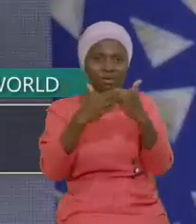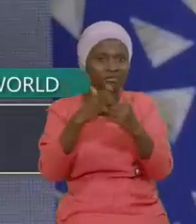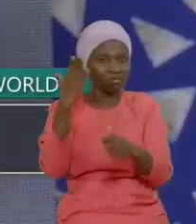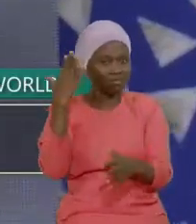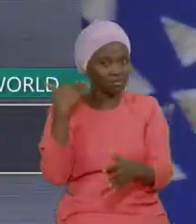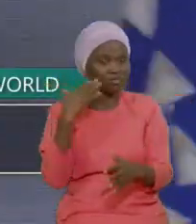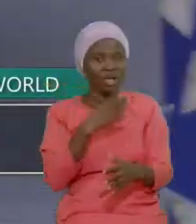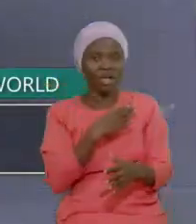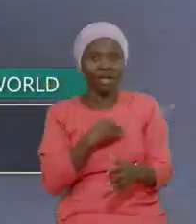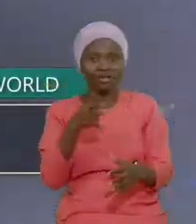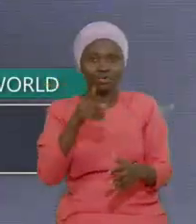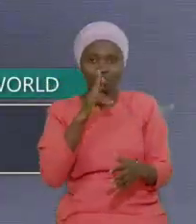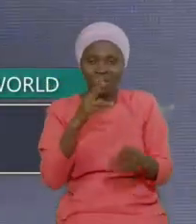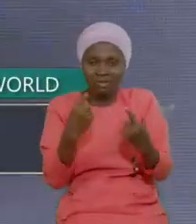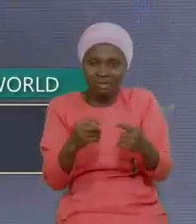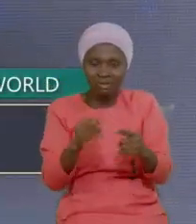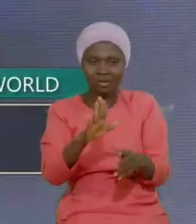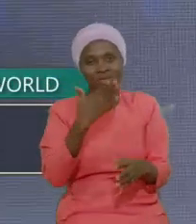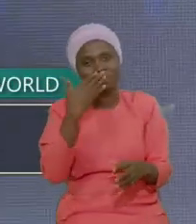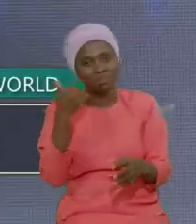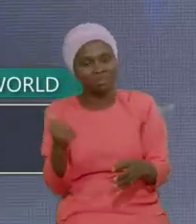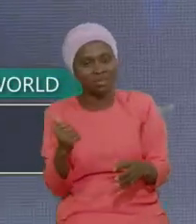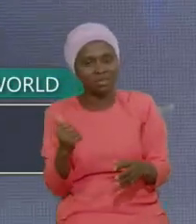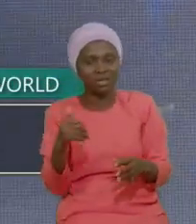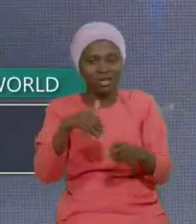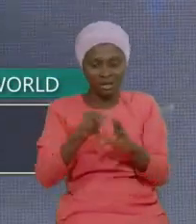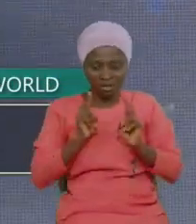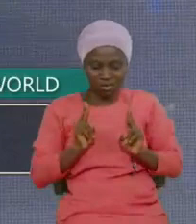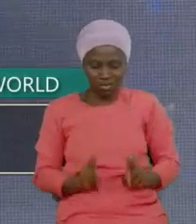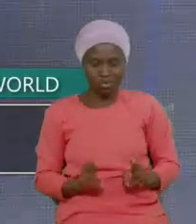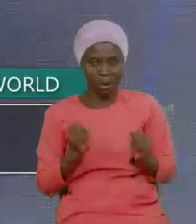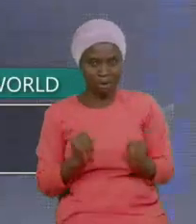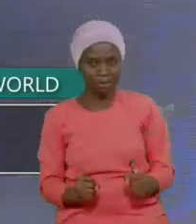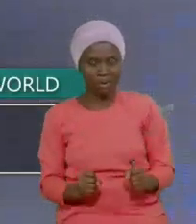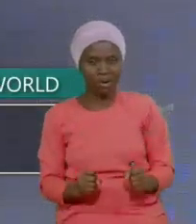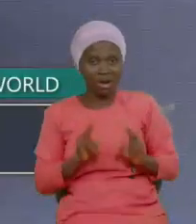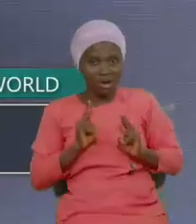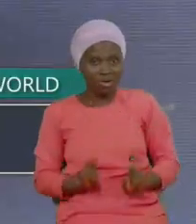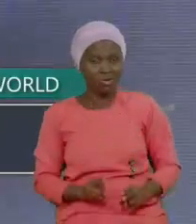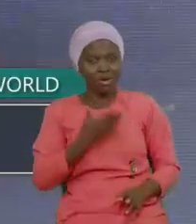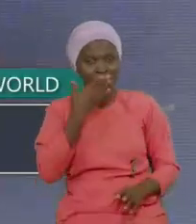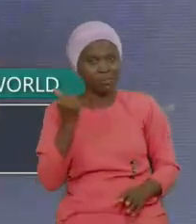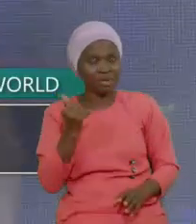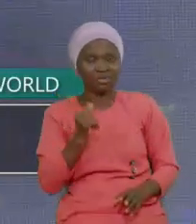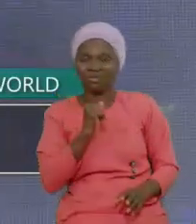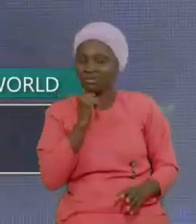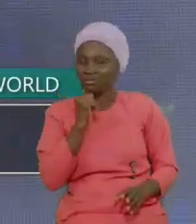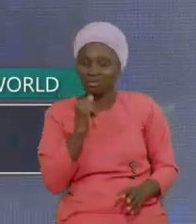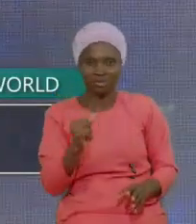You've been trying your best. Human best is not up to God's